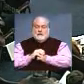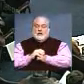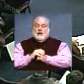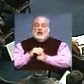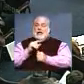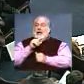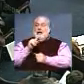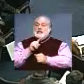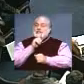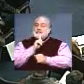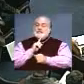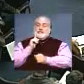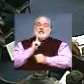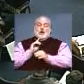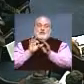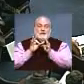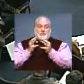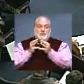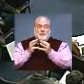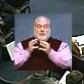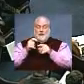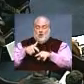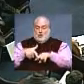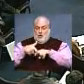is zoned single-family residence. The moratorium,